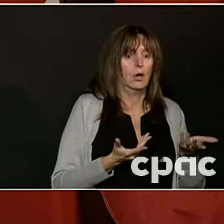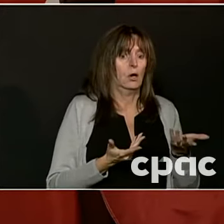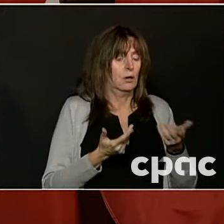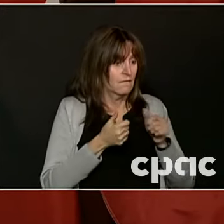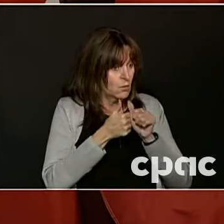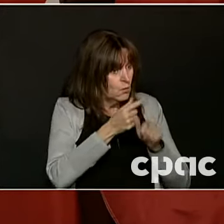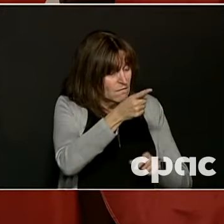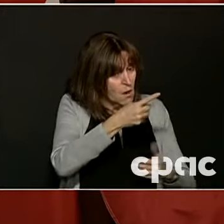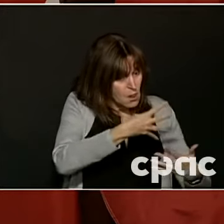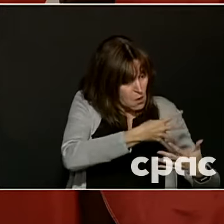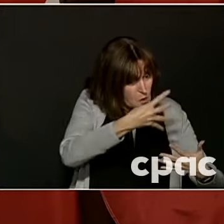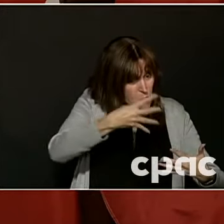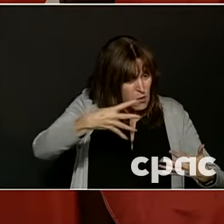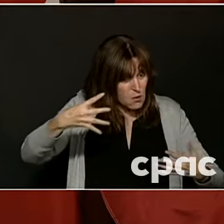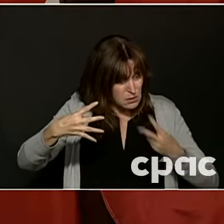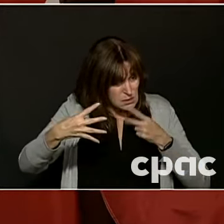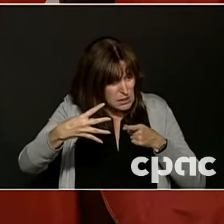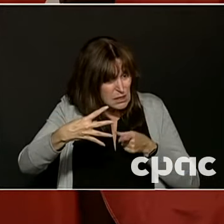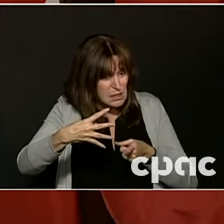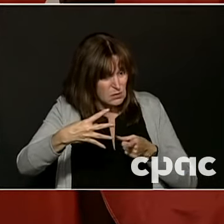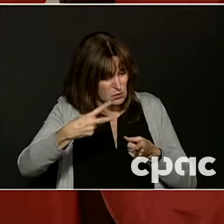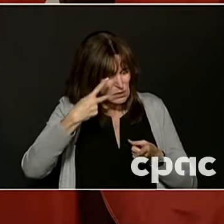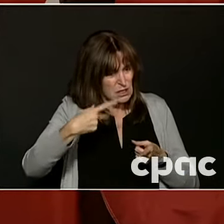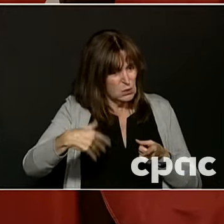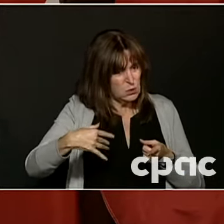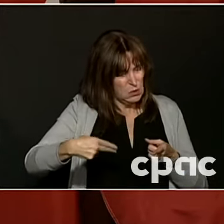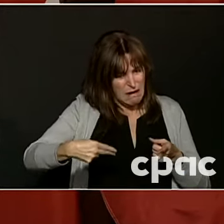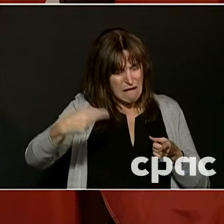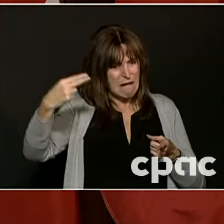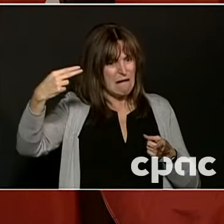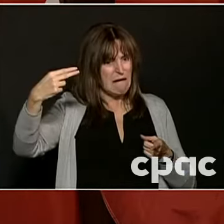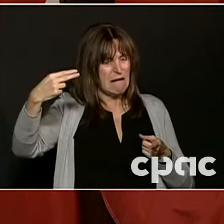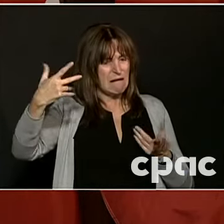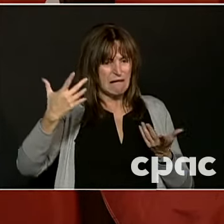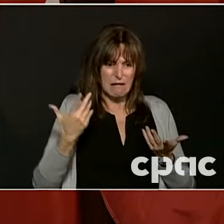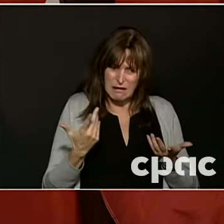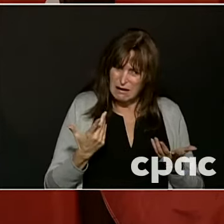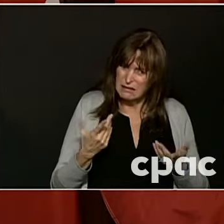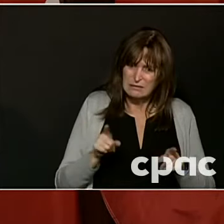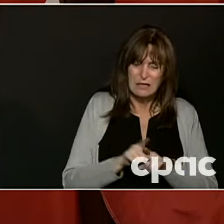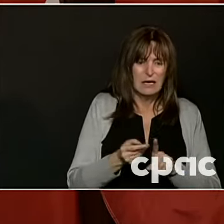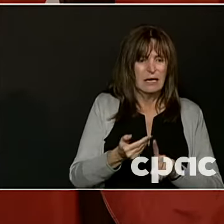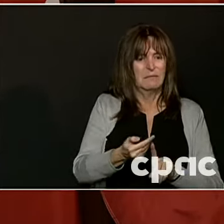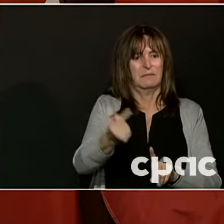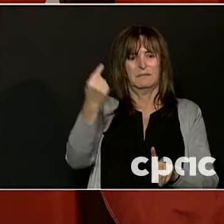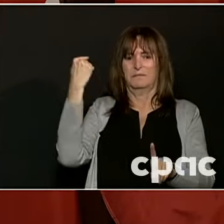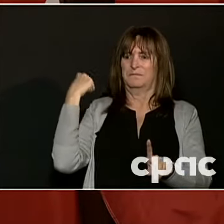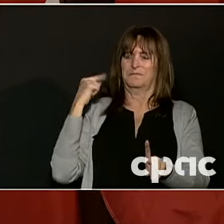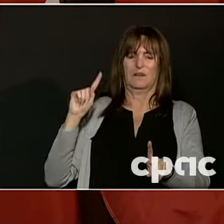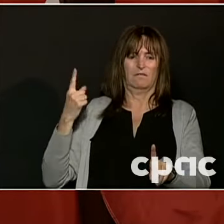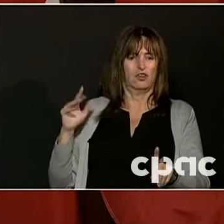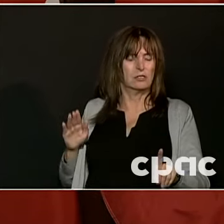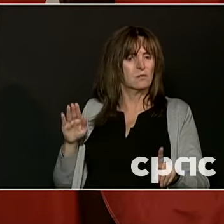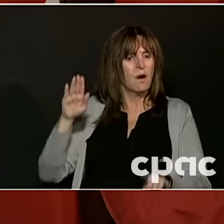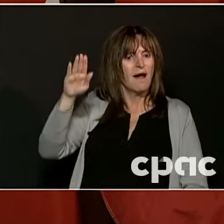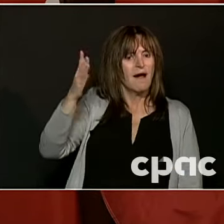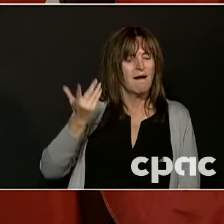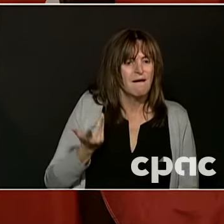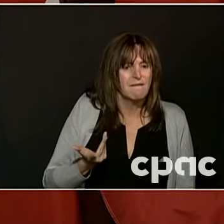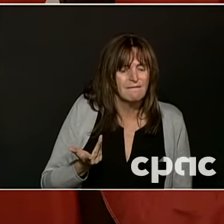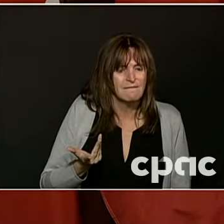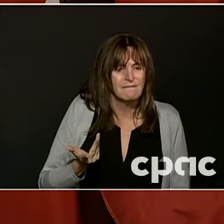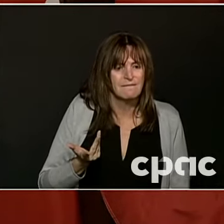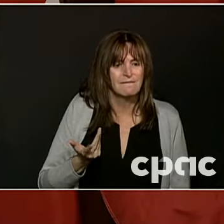into details, we're as high as we were in equivalent to the first wave. So even if we go through the first and second